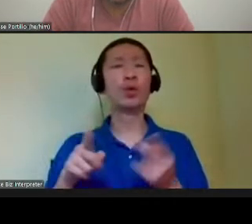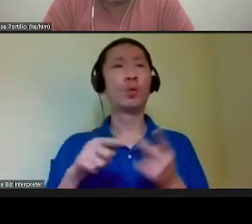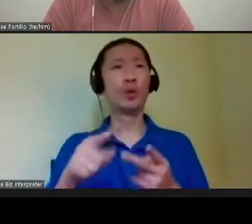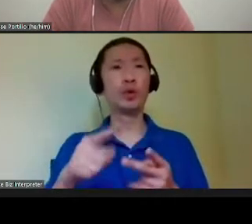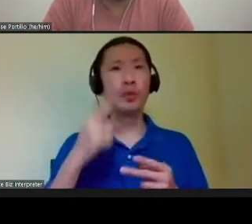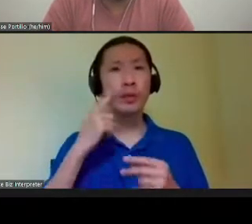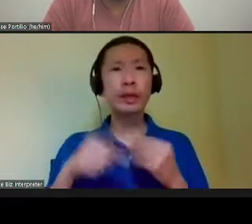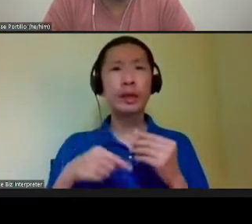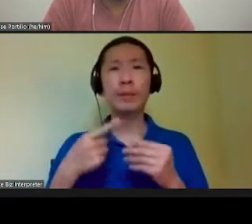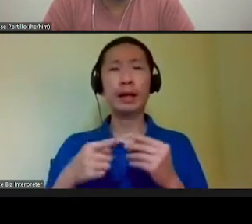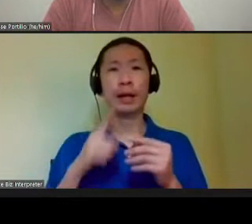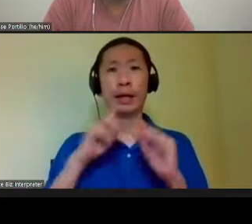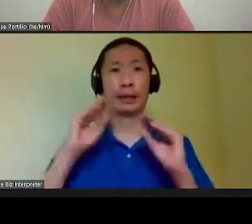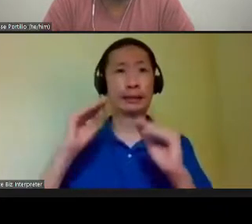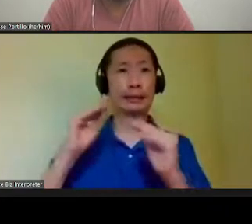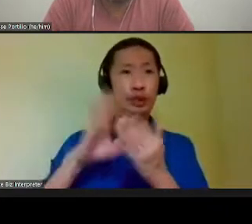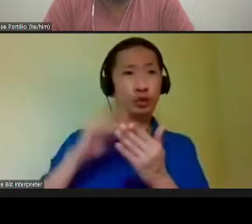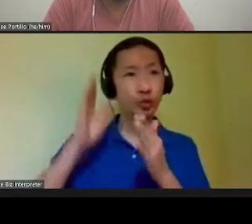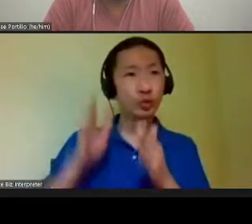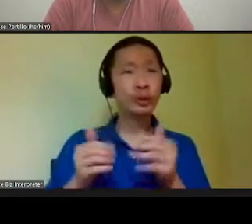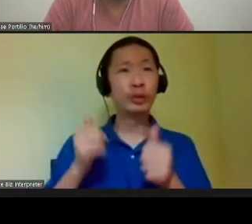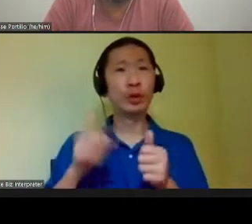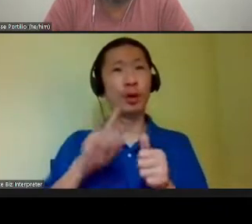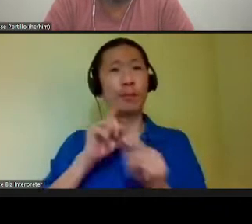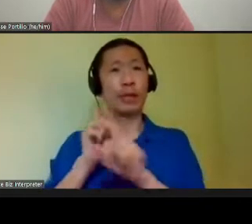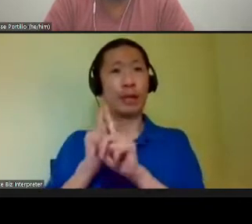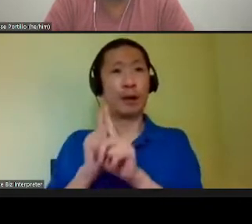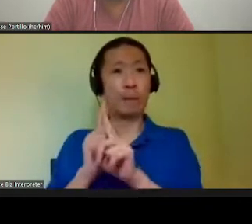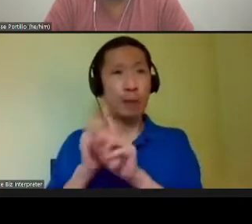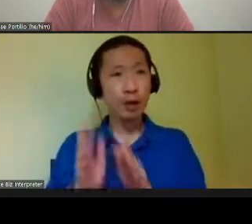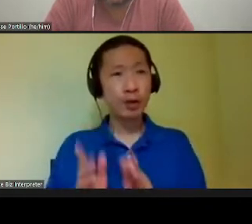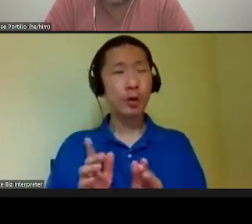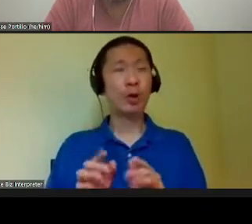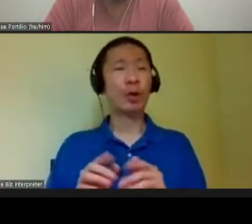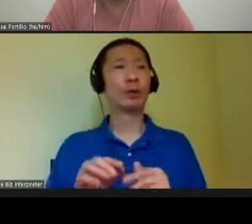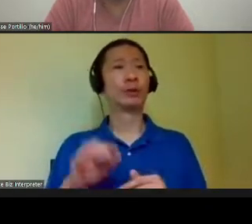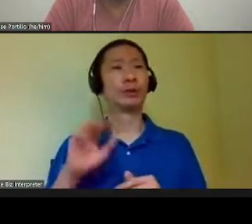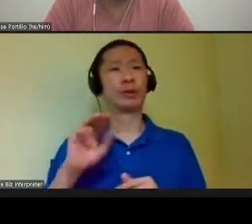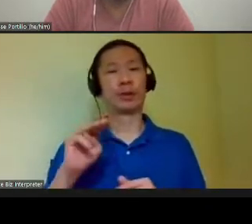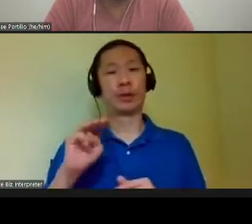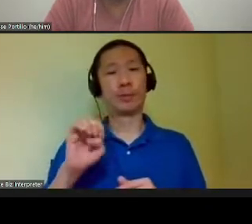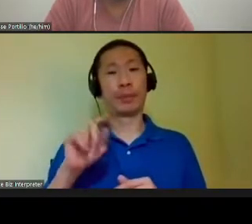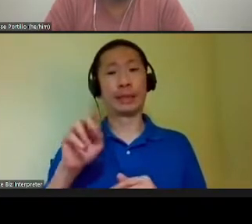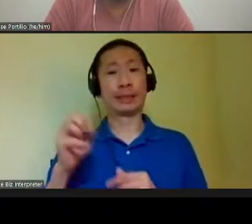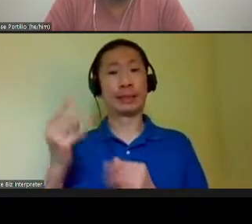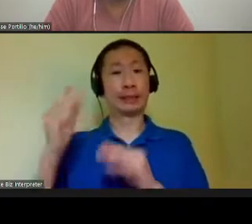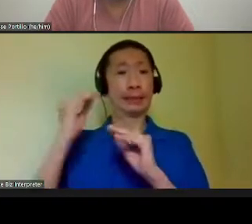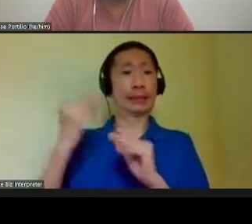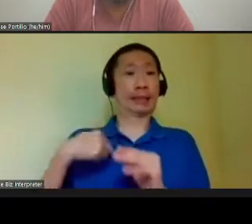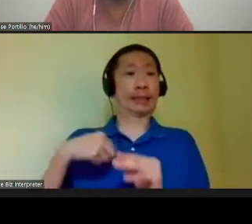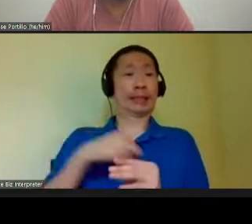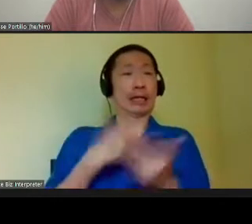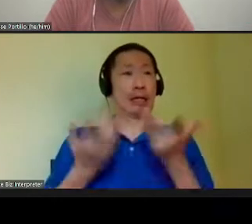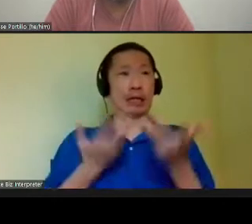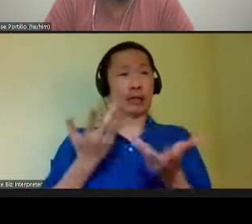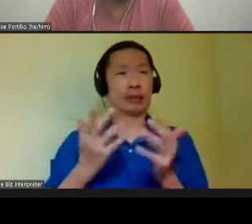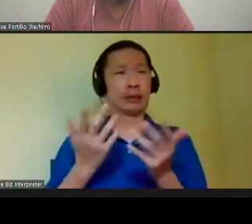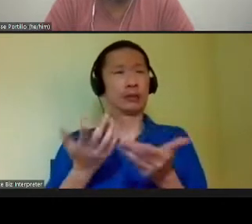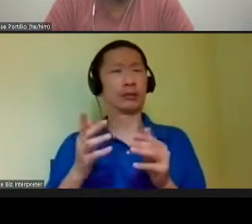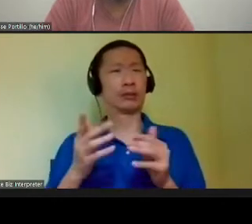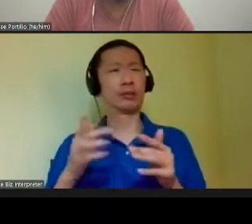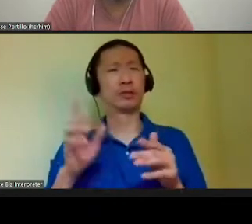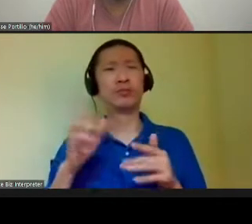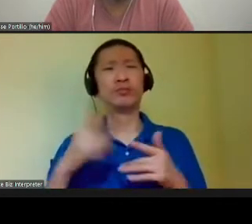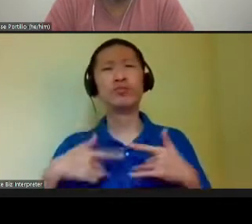a teaching students or being a mentor with mentees? Sort of open it up there. Like where are